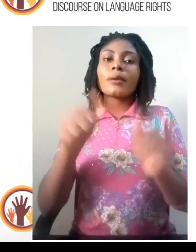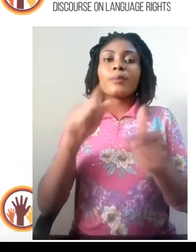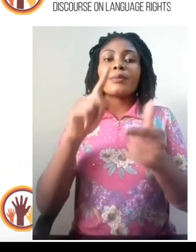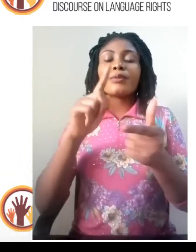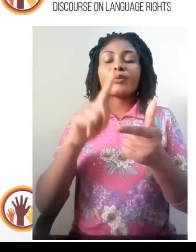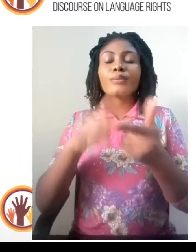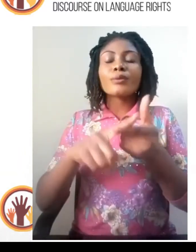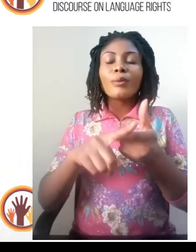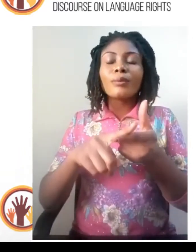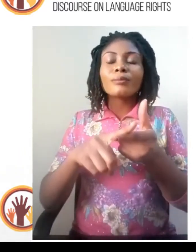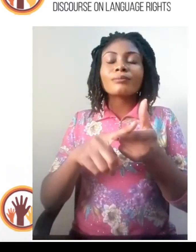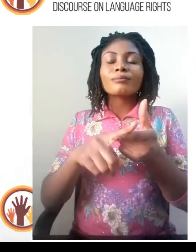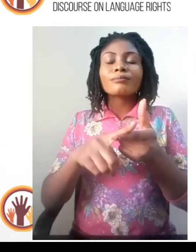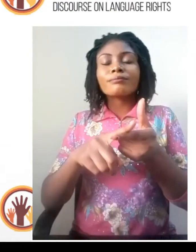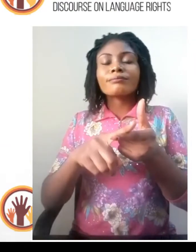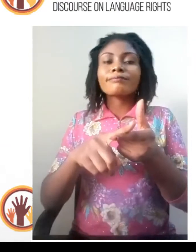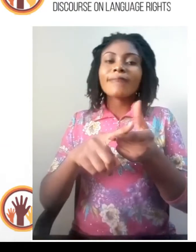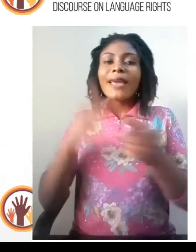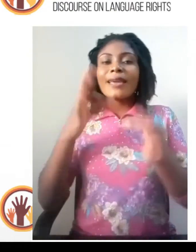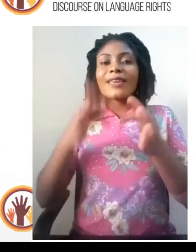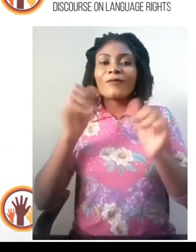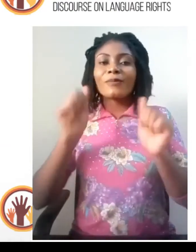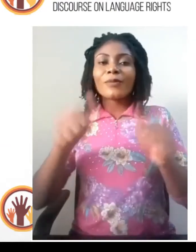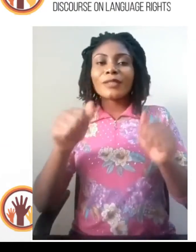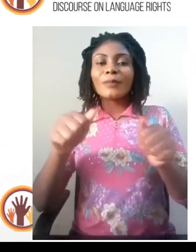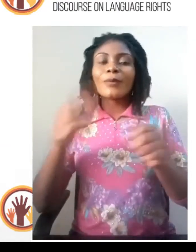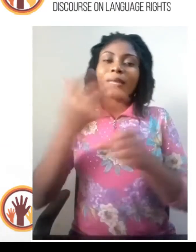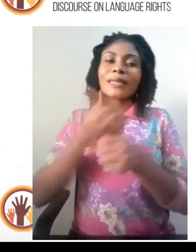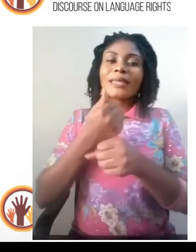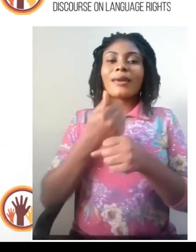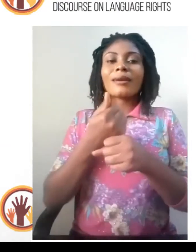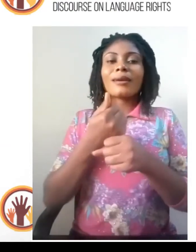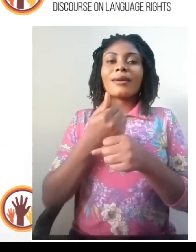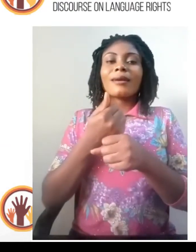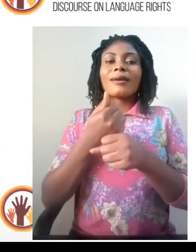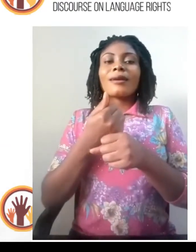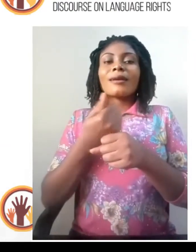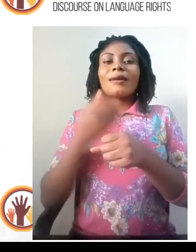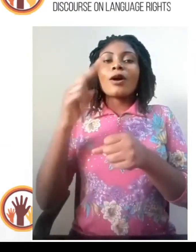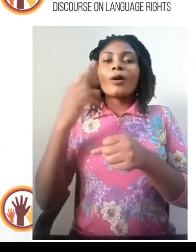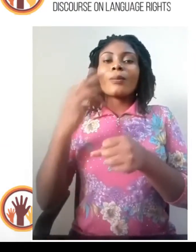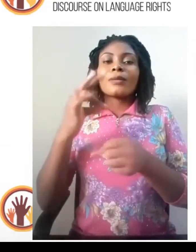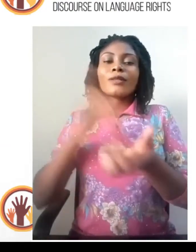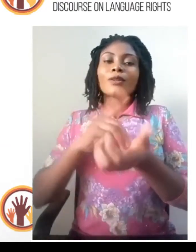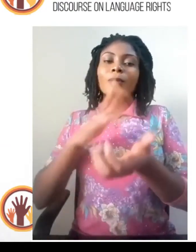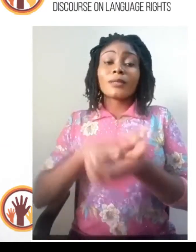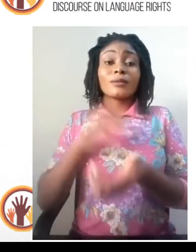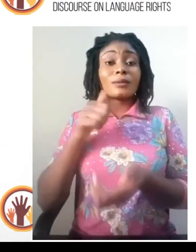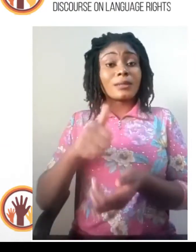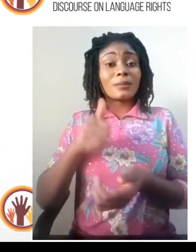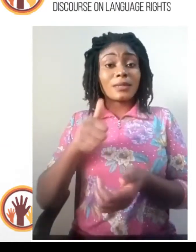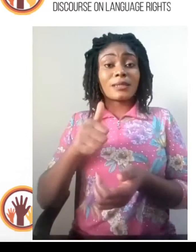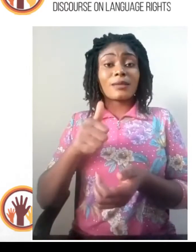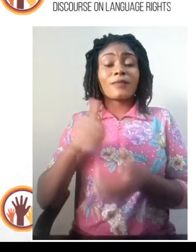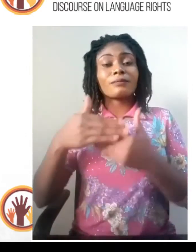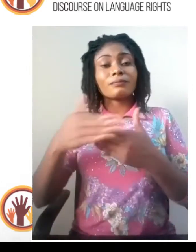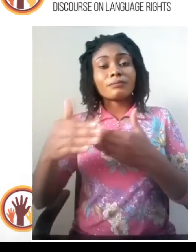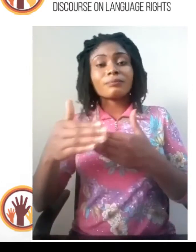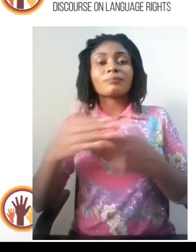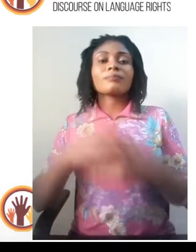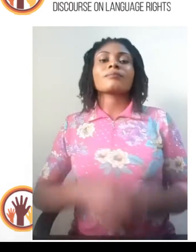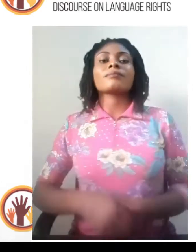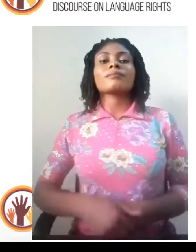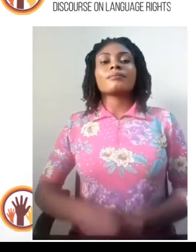able to, if possible, take on the documentation themselves